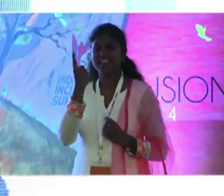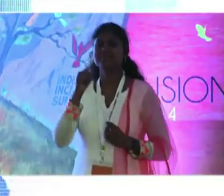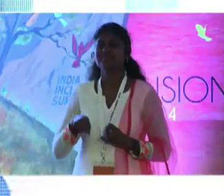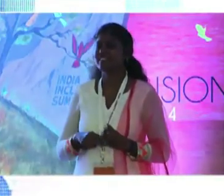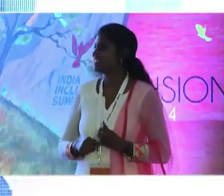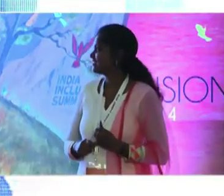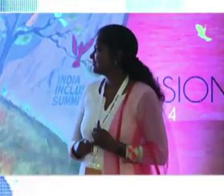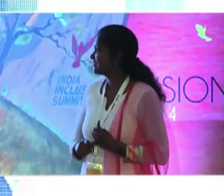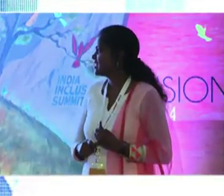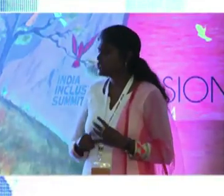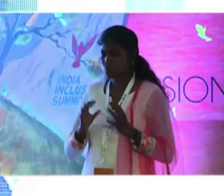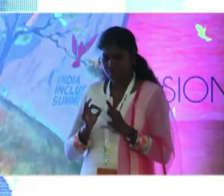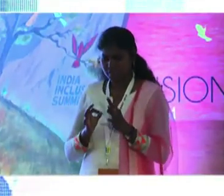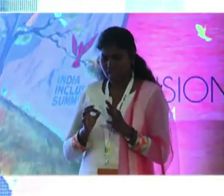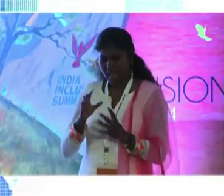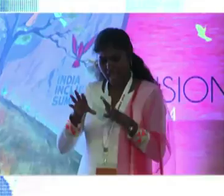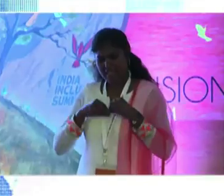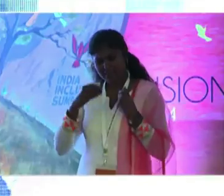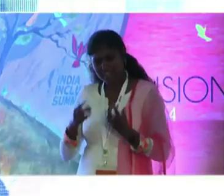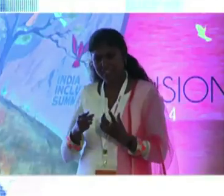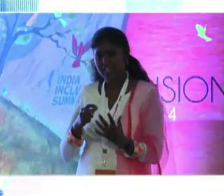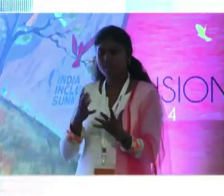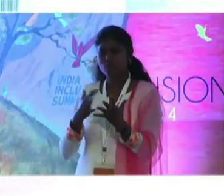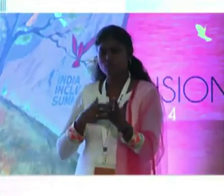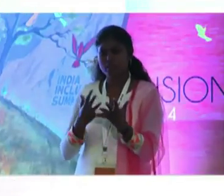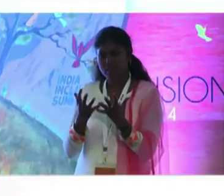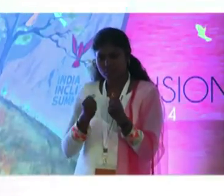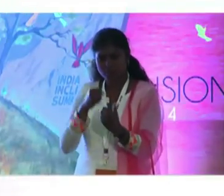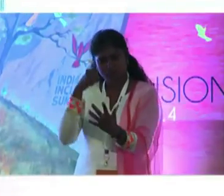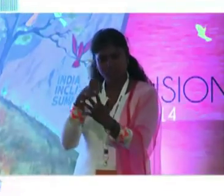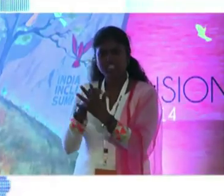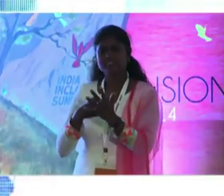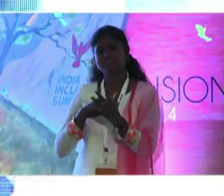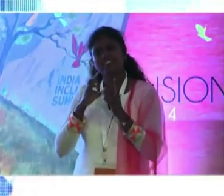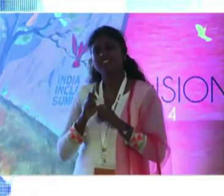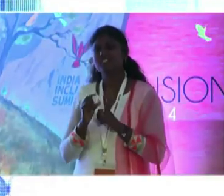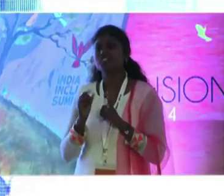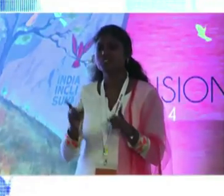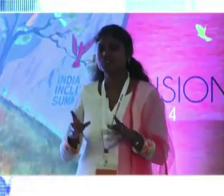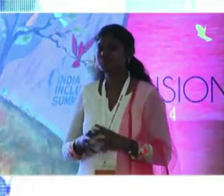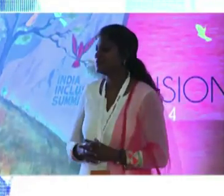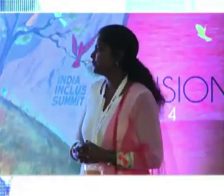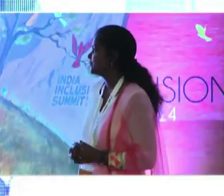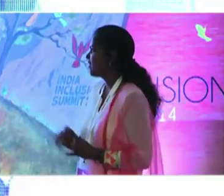at anything they want to achieve. A small example I want to quote, a small example when Ashwin